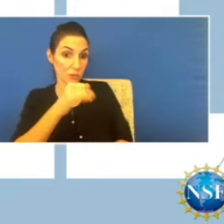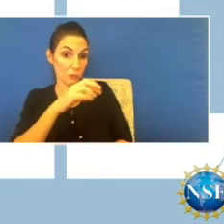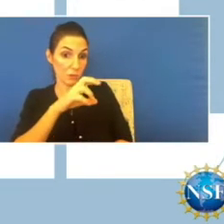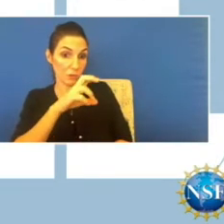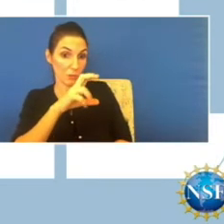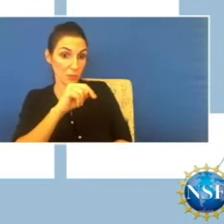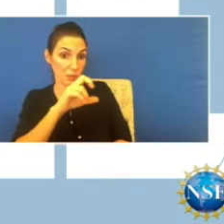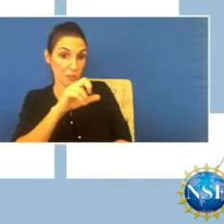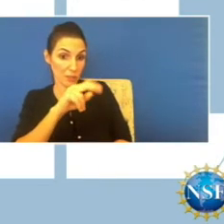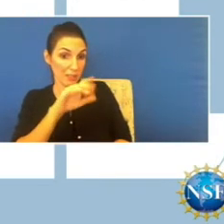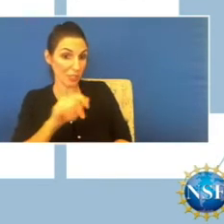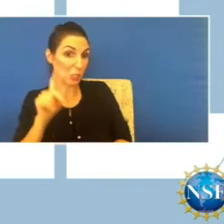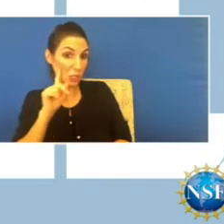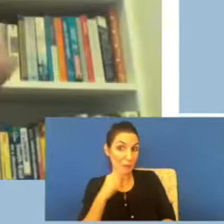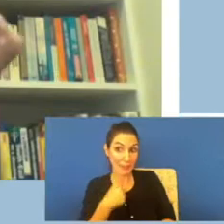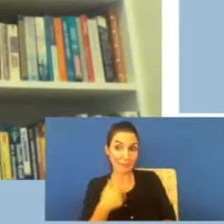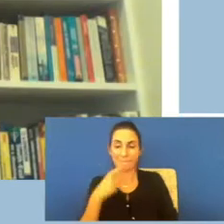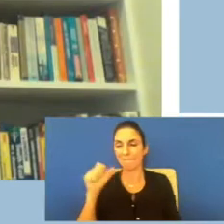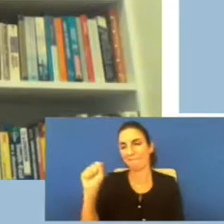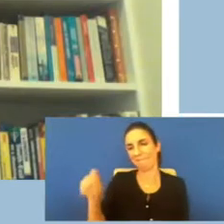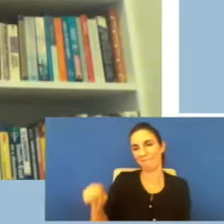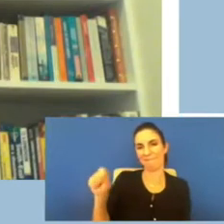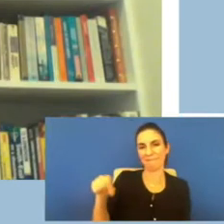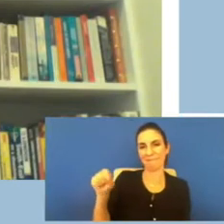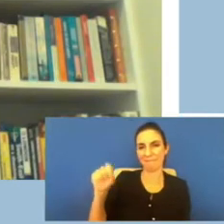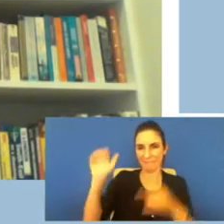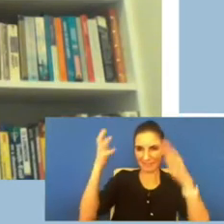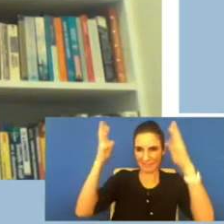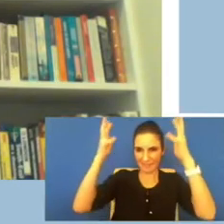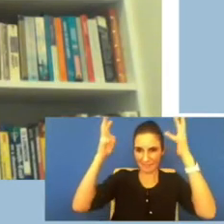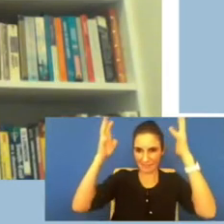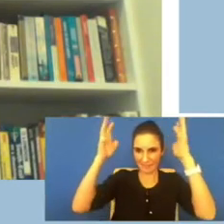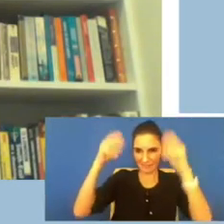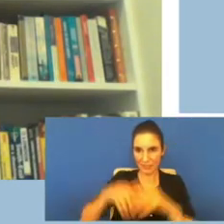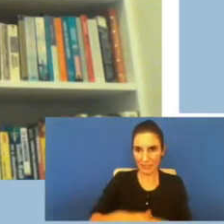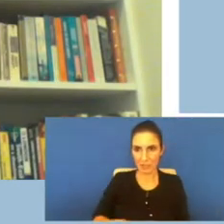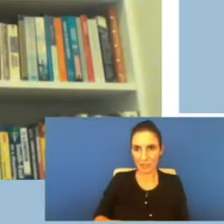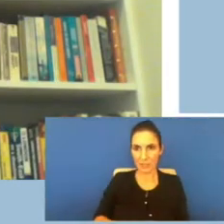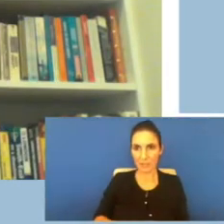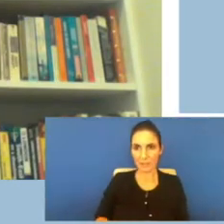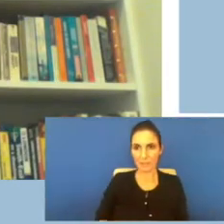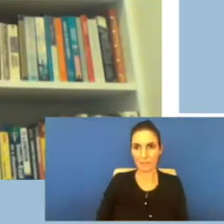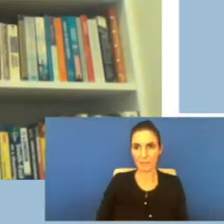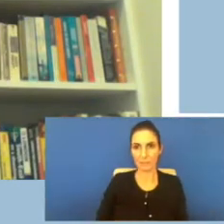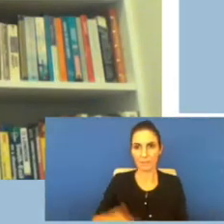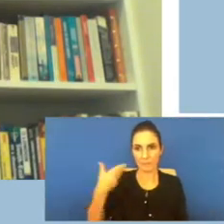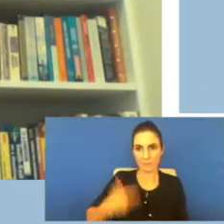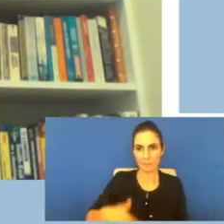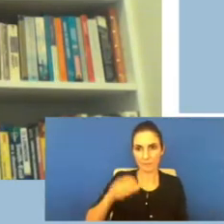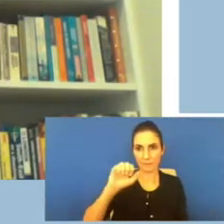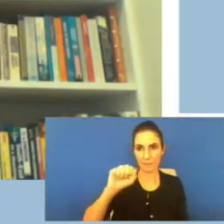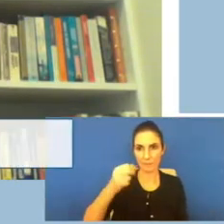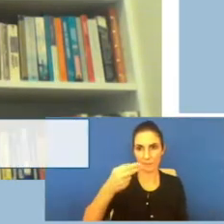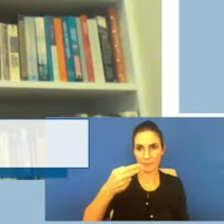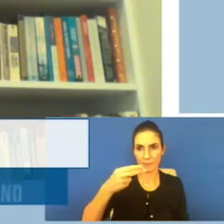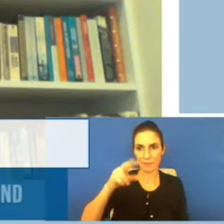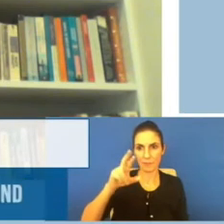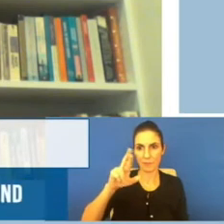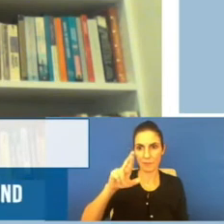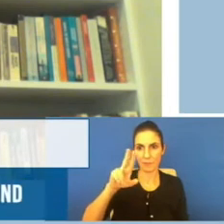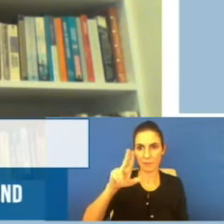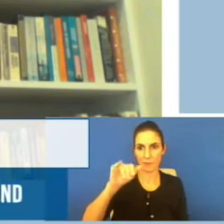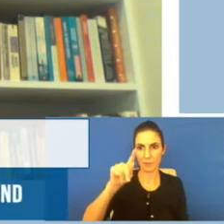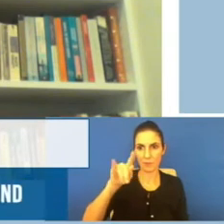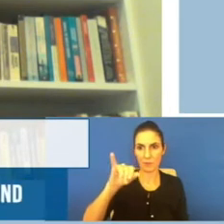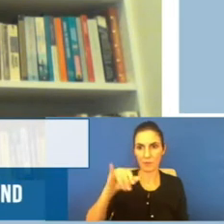Hello, can you hear me? Yeah. All right, victory. My name is Shrutirahman. I have access